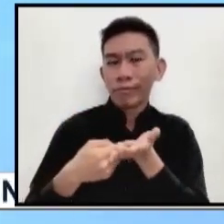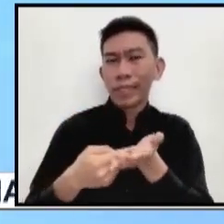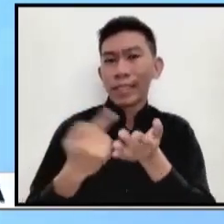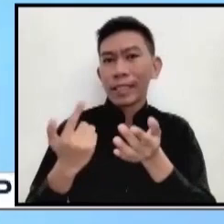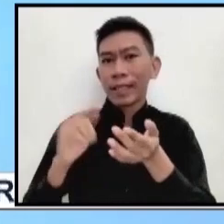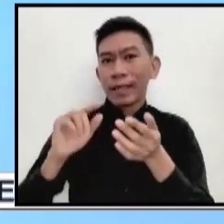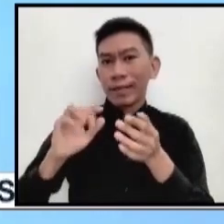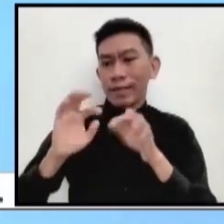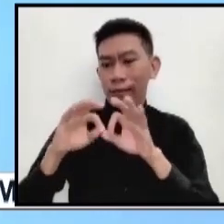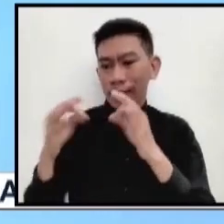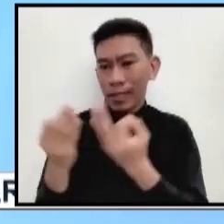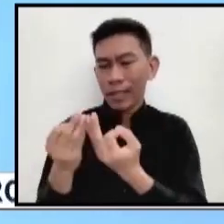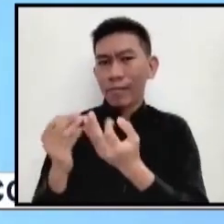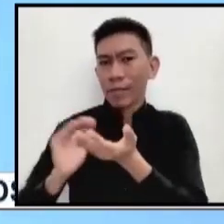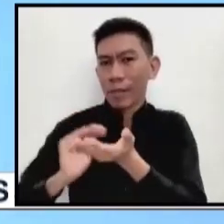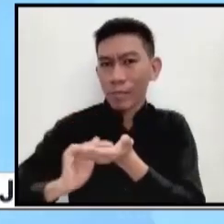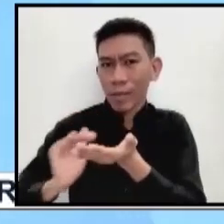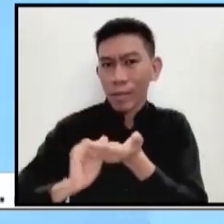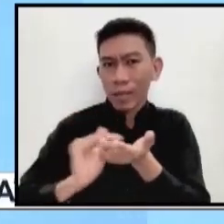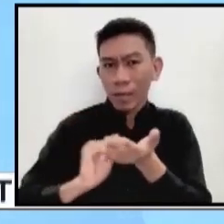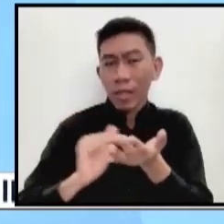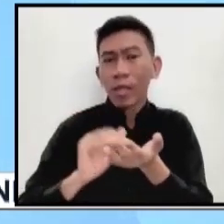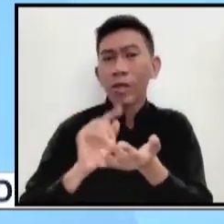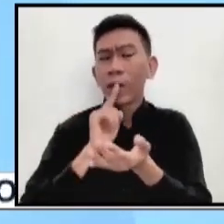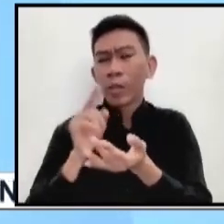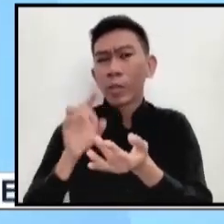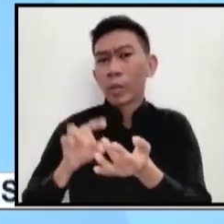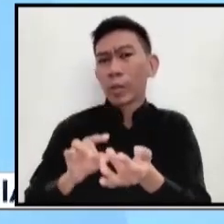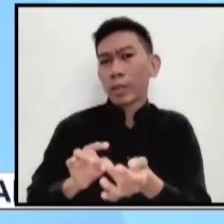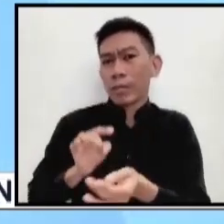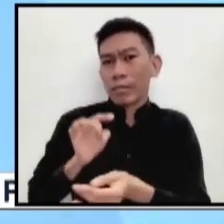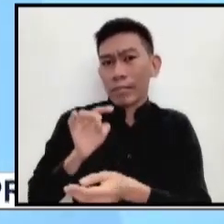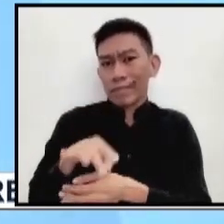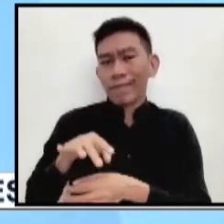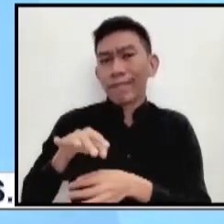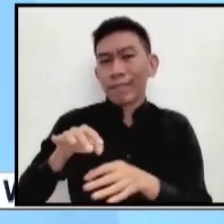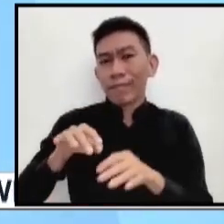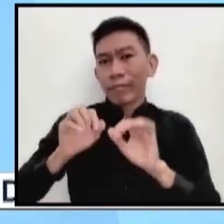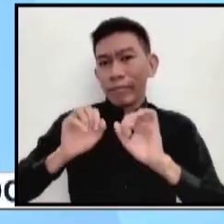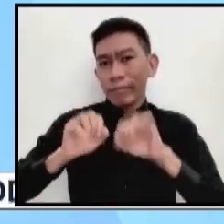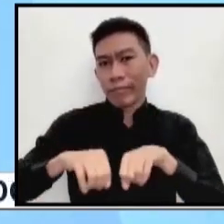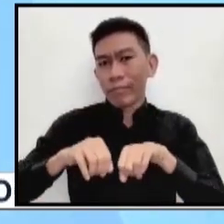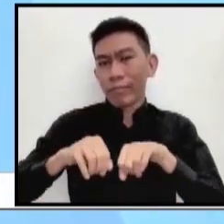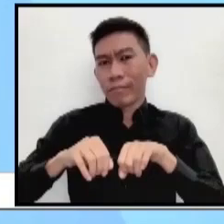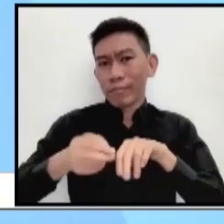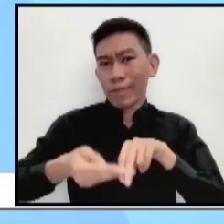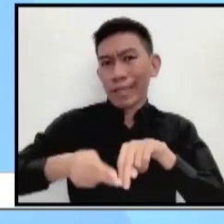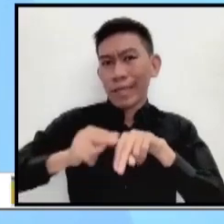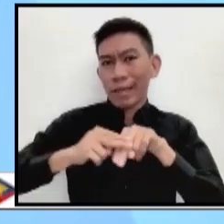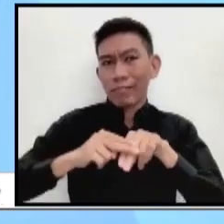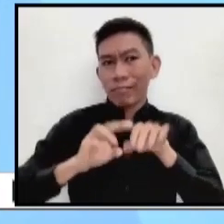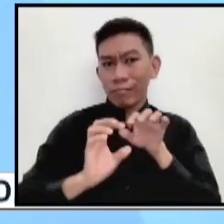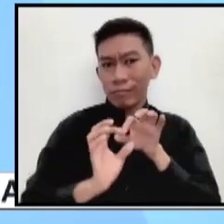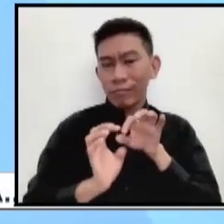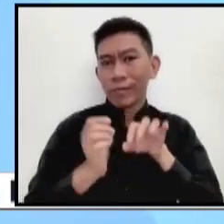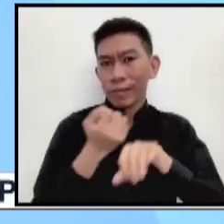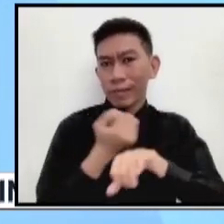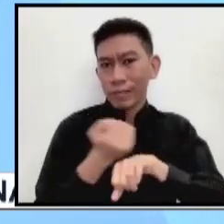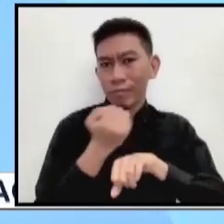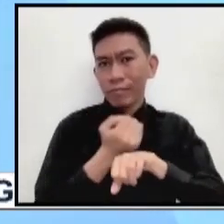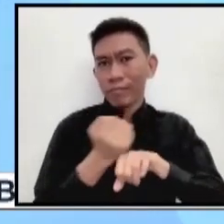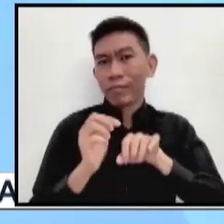those have a place and part to maintain our relationships. But